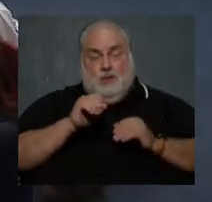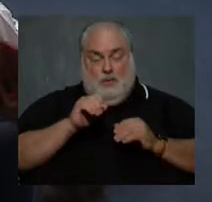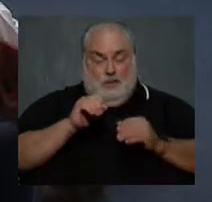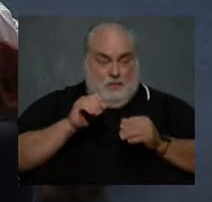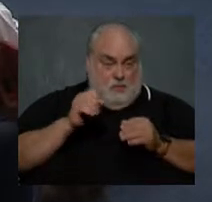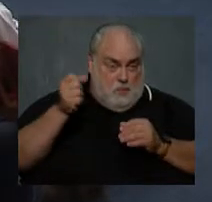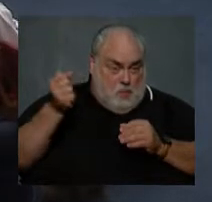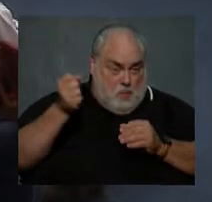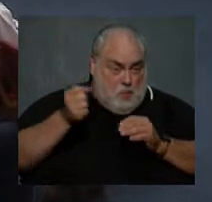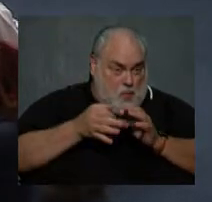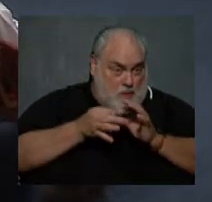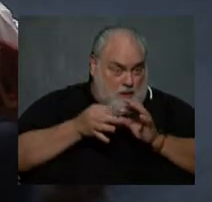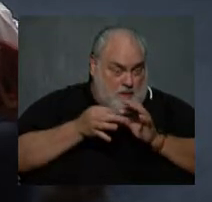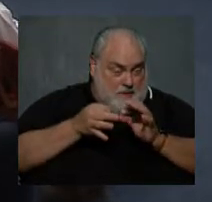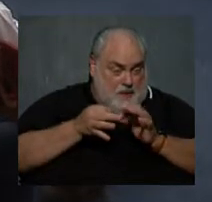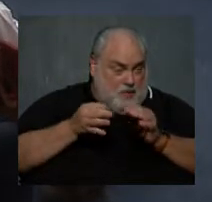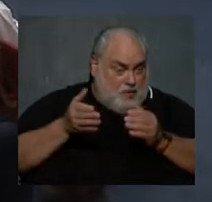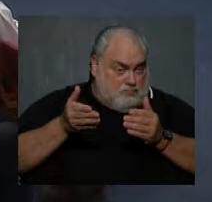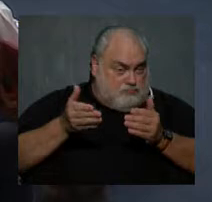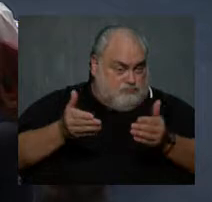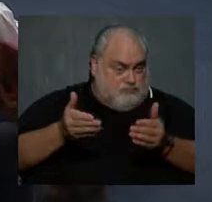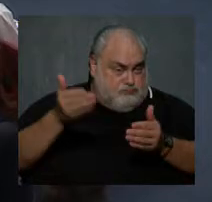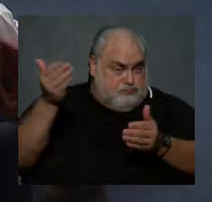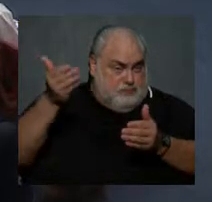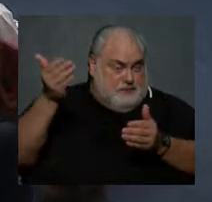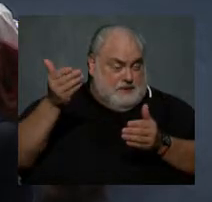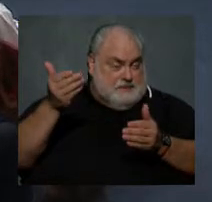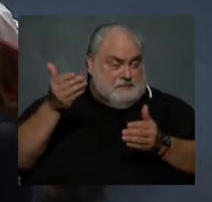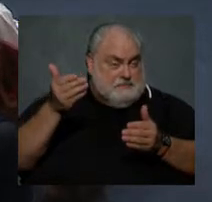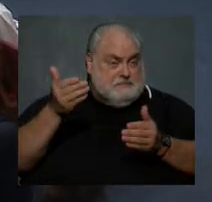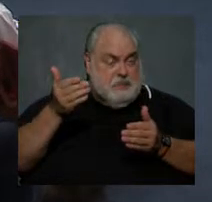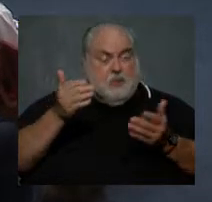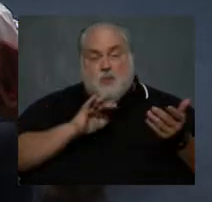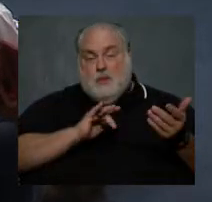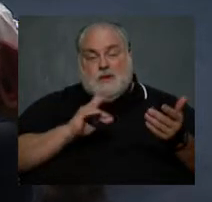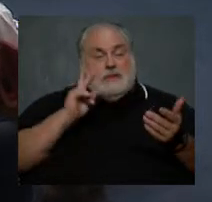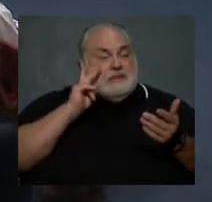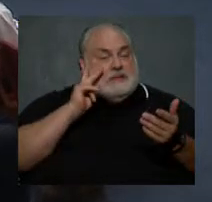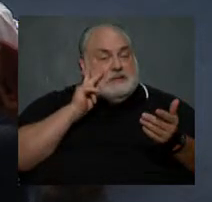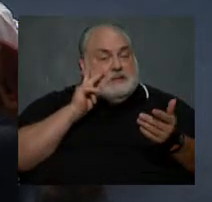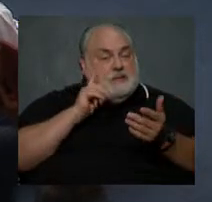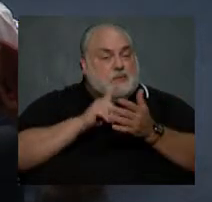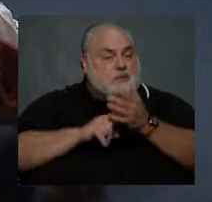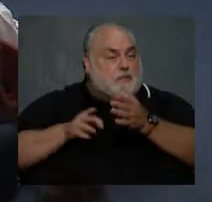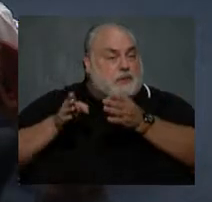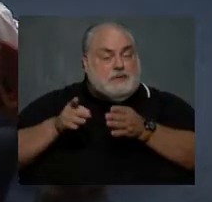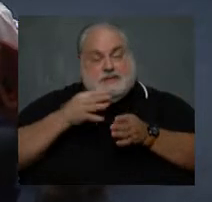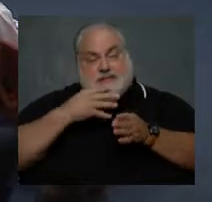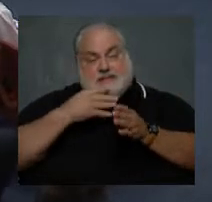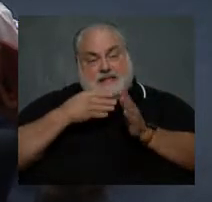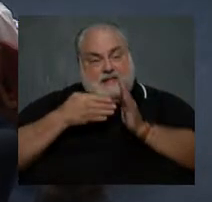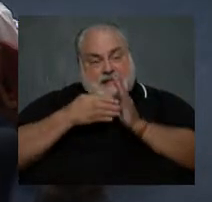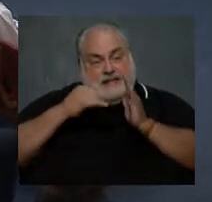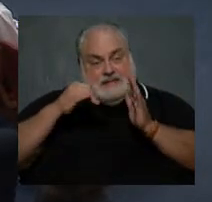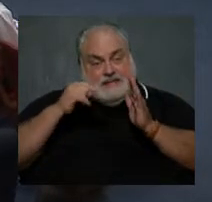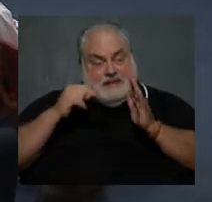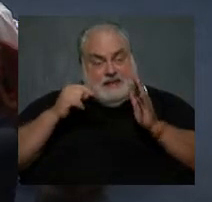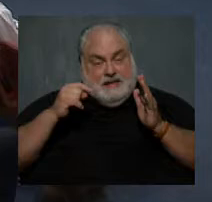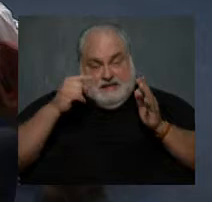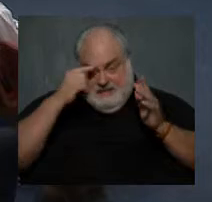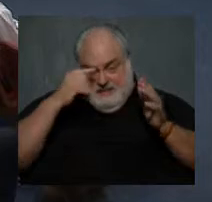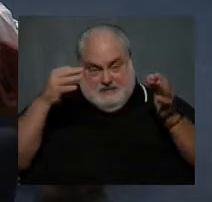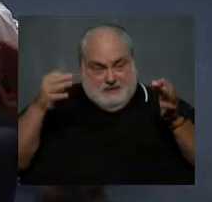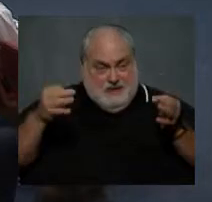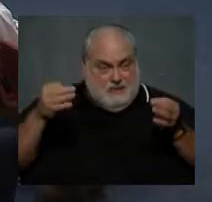So you can make your presentation or wait to see what the person wants to say in opposition, and